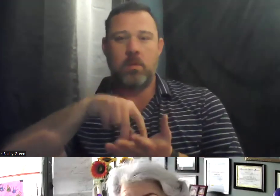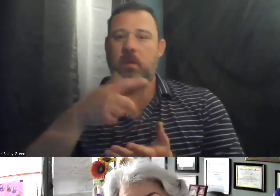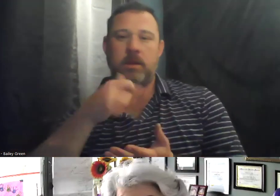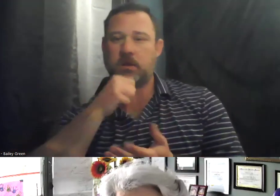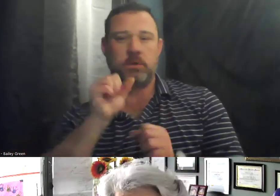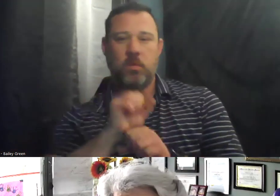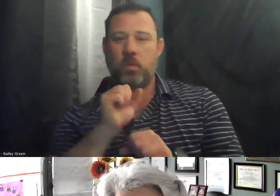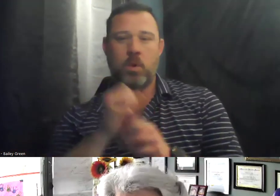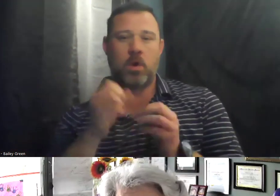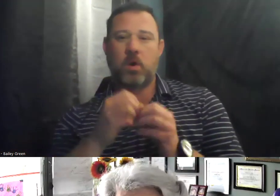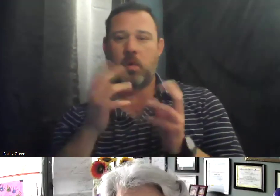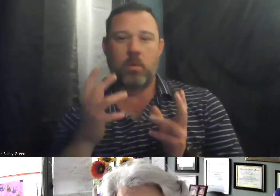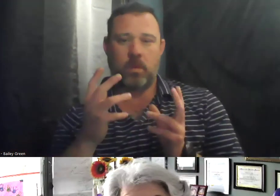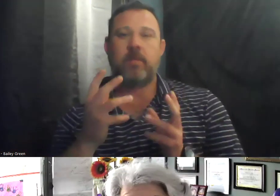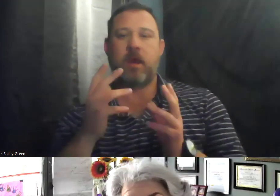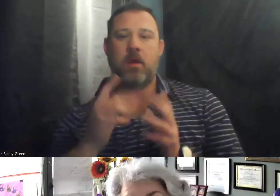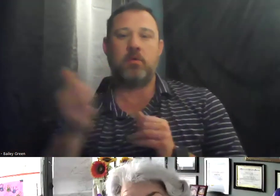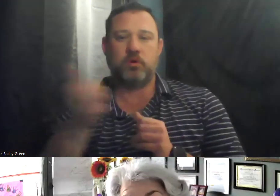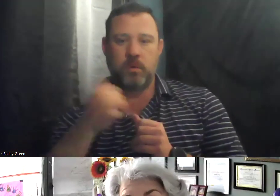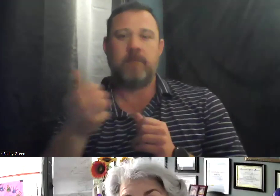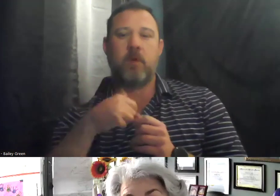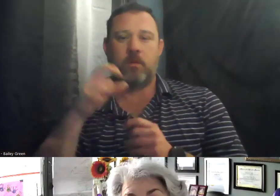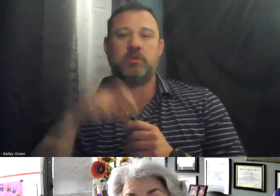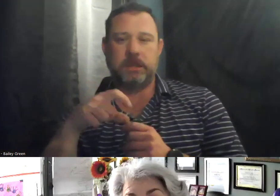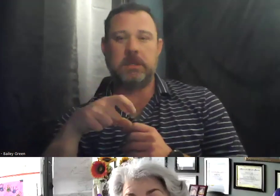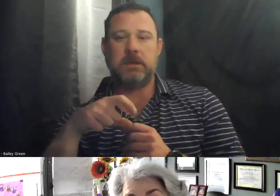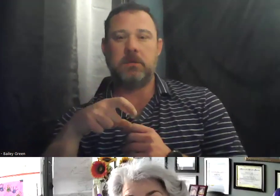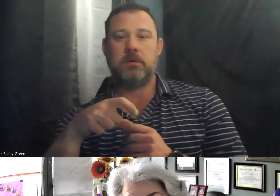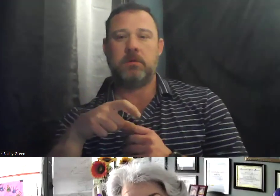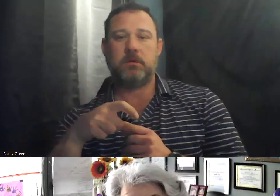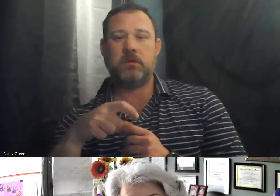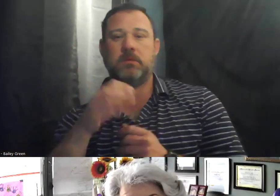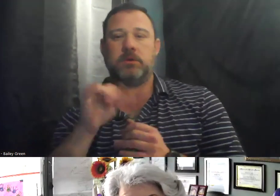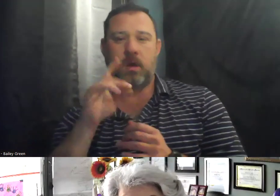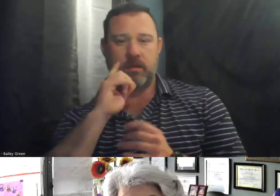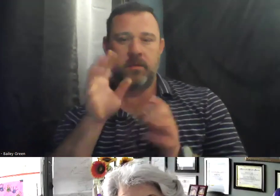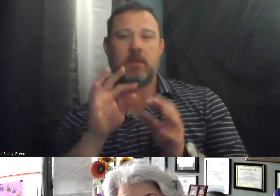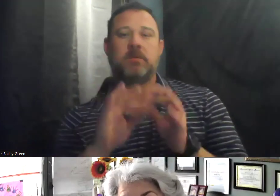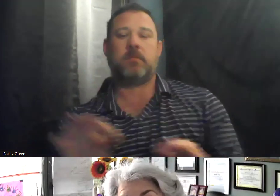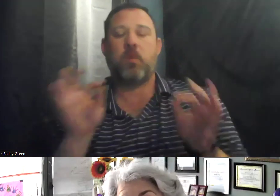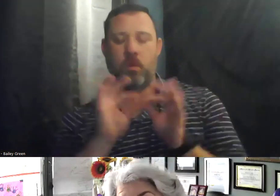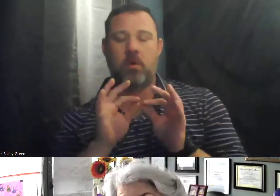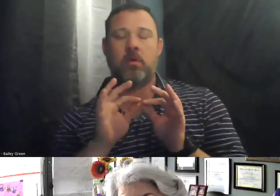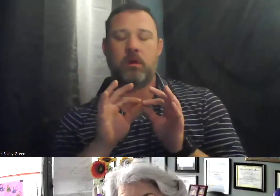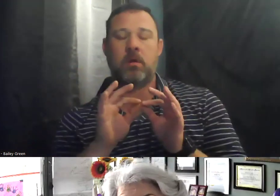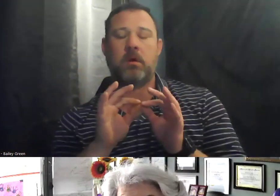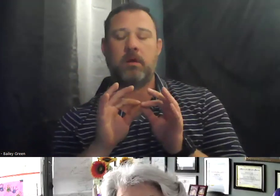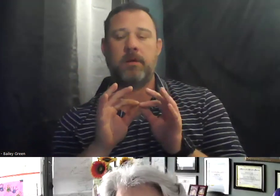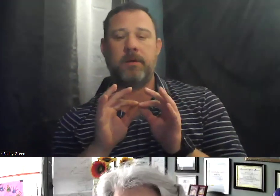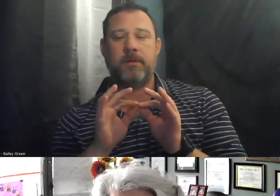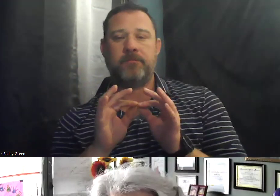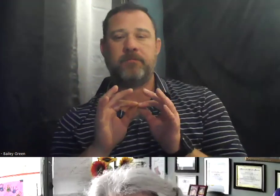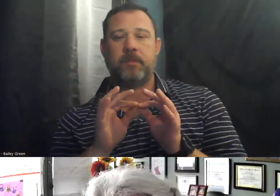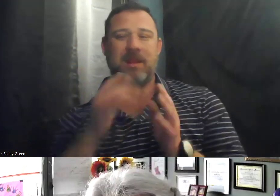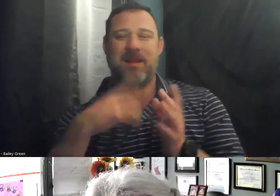Nothing works without being able to get to and from what you need. And so I think that is absolutely vital. And I think we have some, I